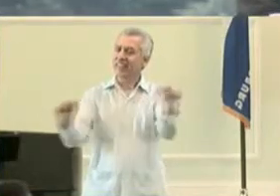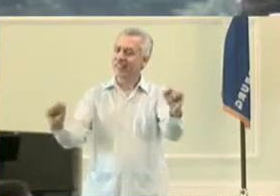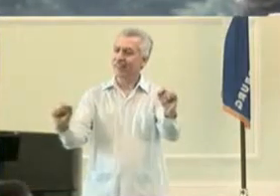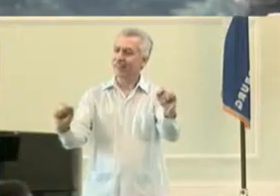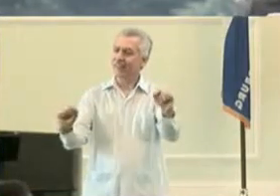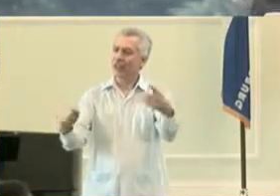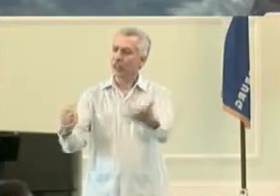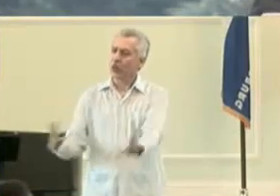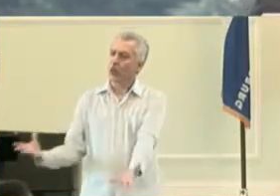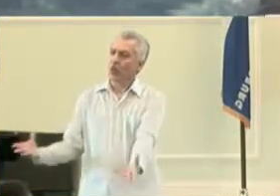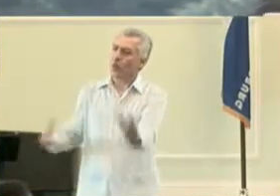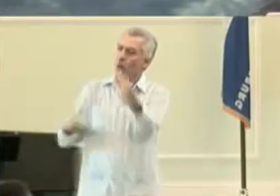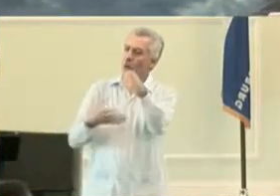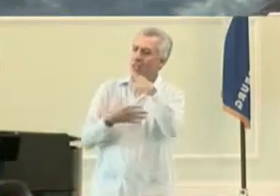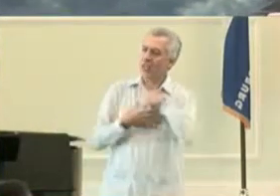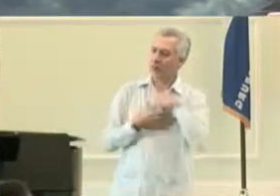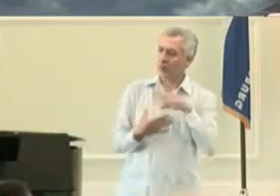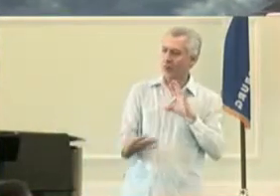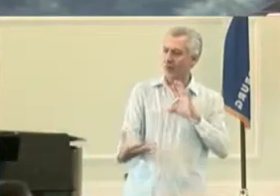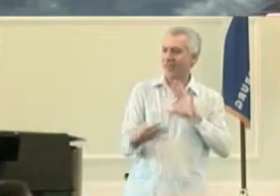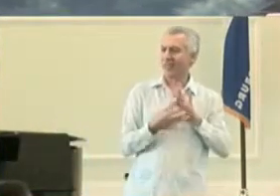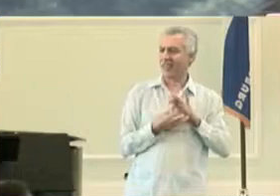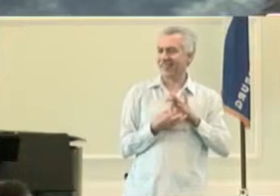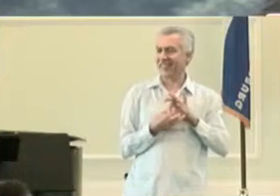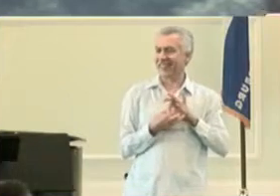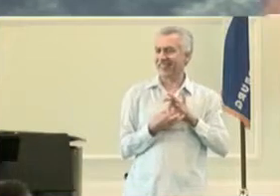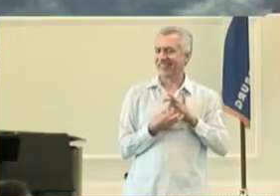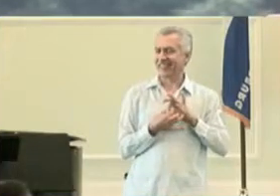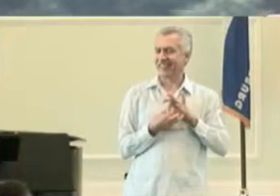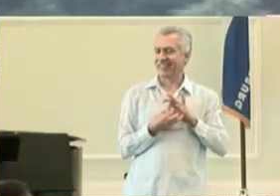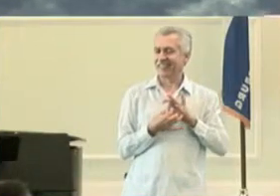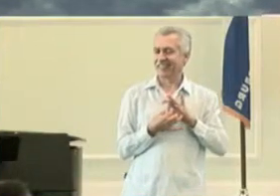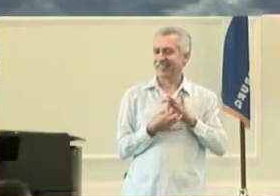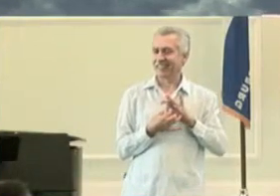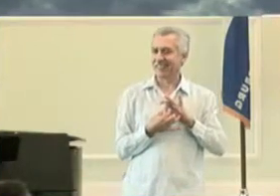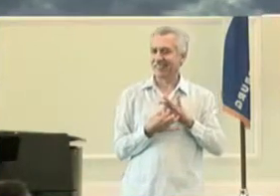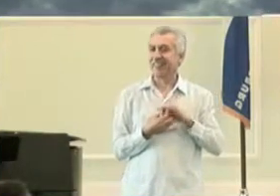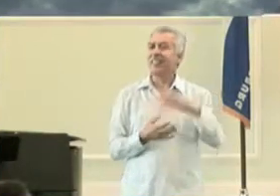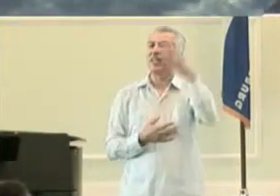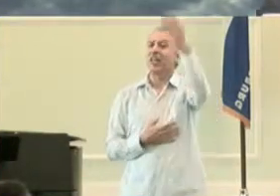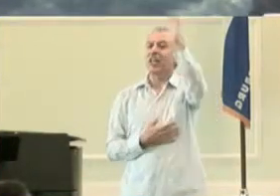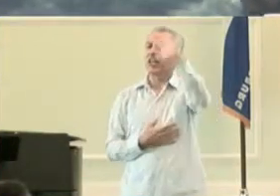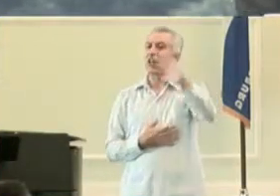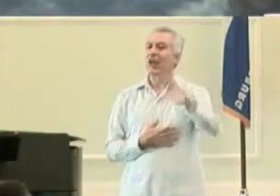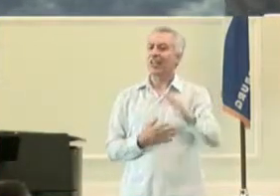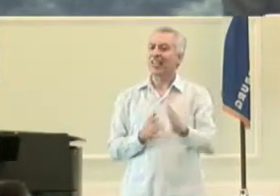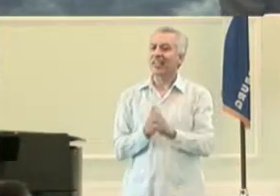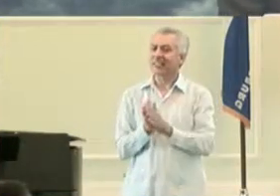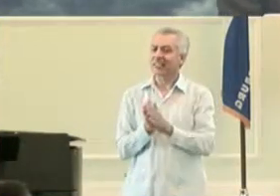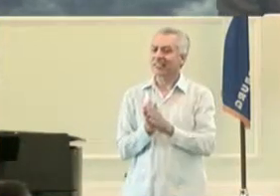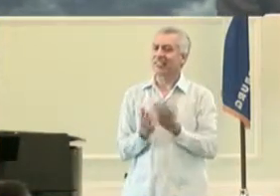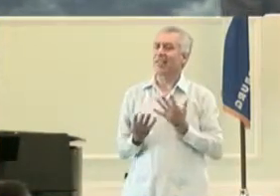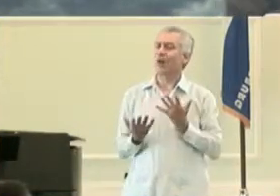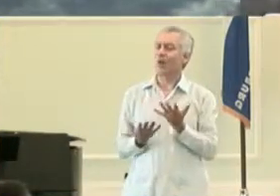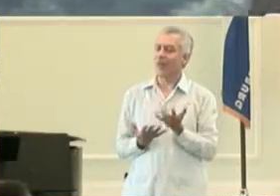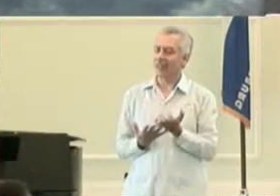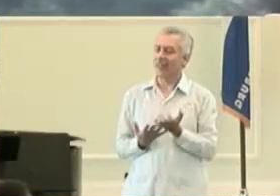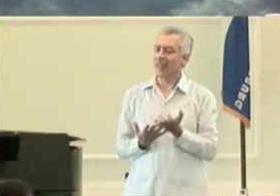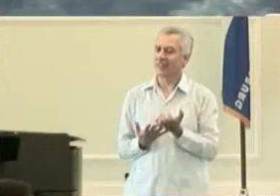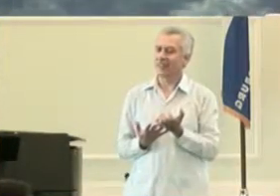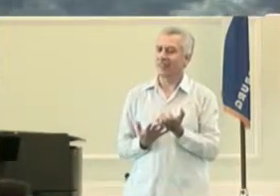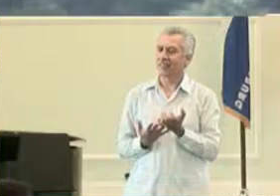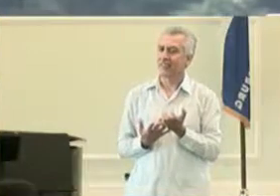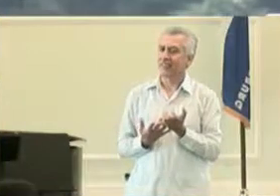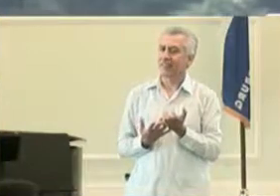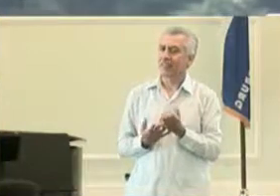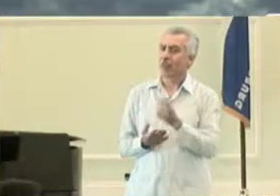to bring us to himself. See, one of the greatest desires that God has for us is that he wants to have